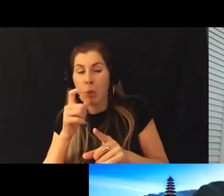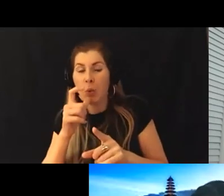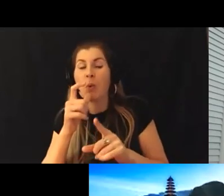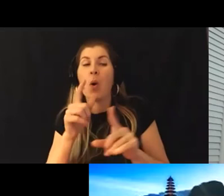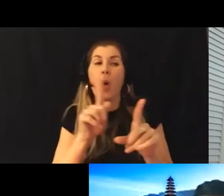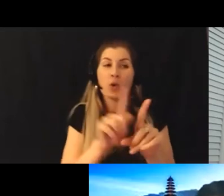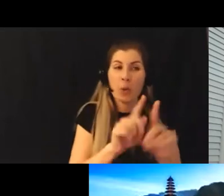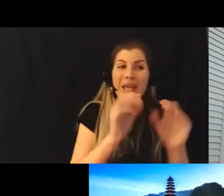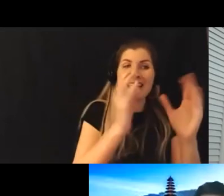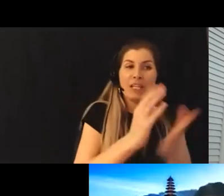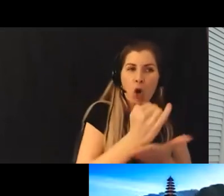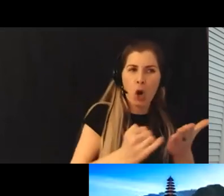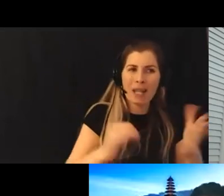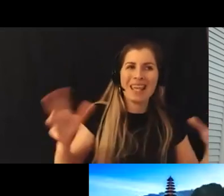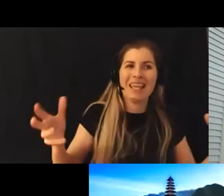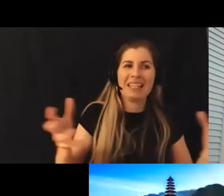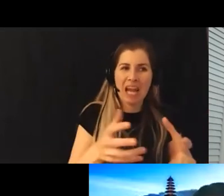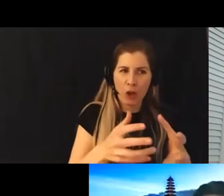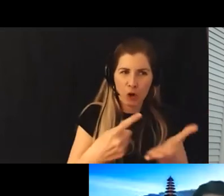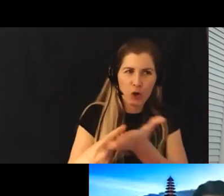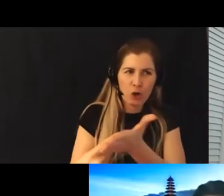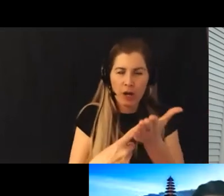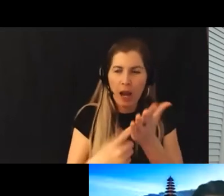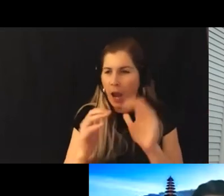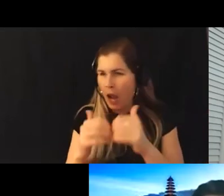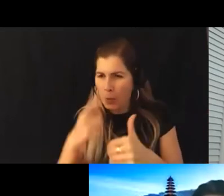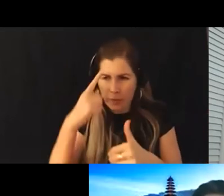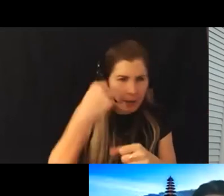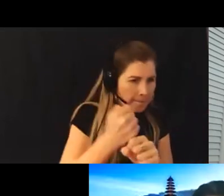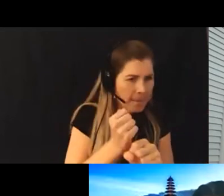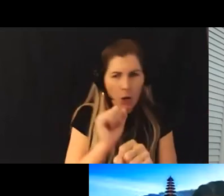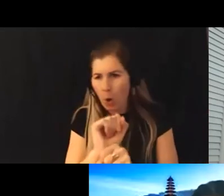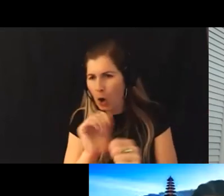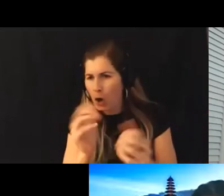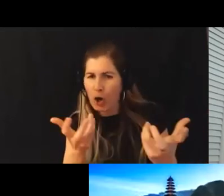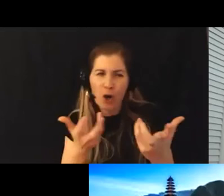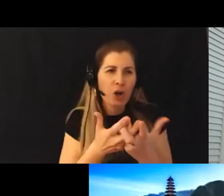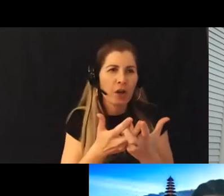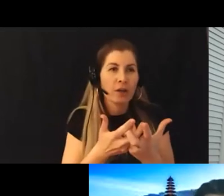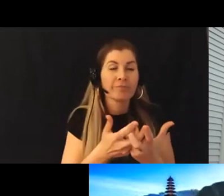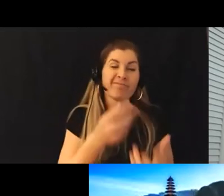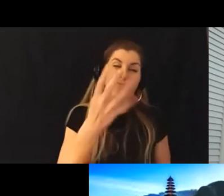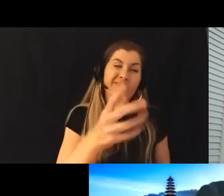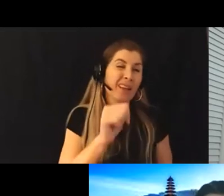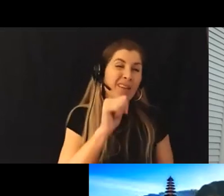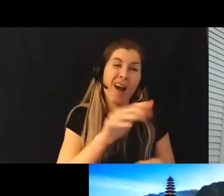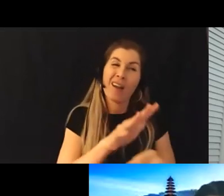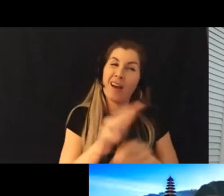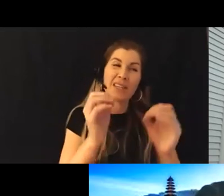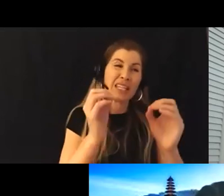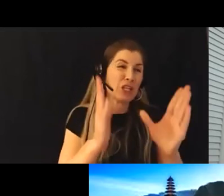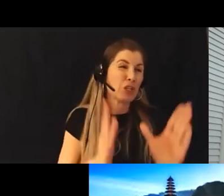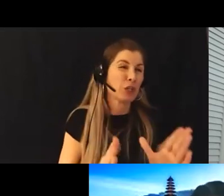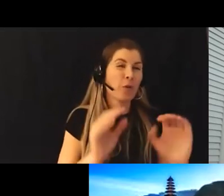artists to kind of hash this out. How do you talk about it? How do you make it work? And the reality is there are not enough teachers, period, to